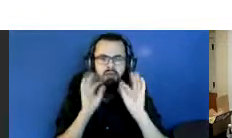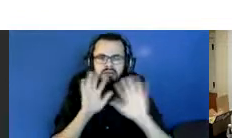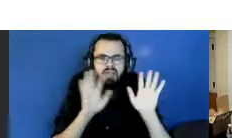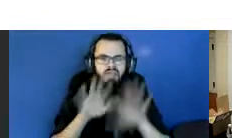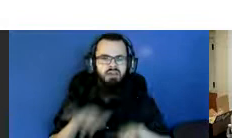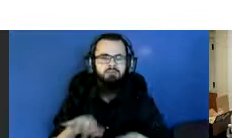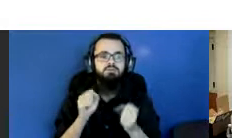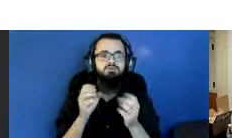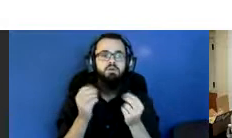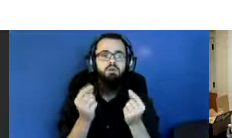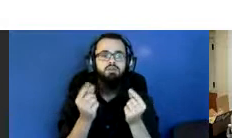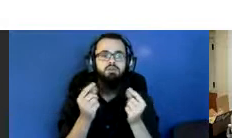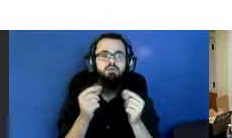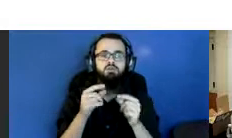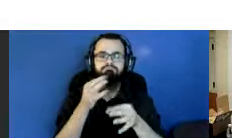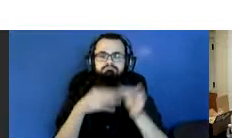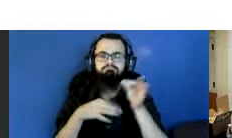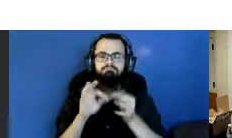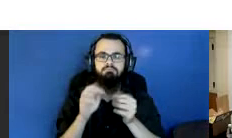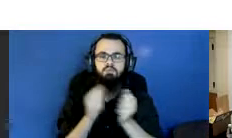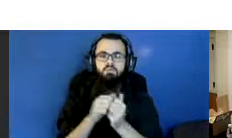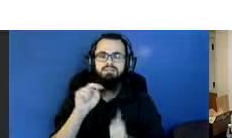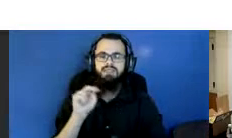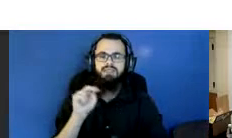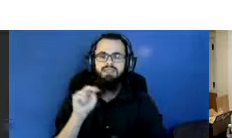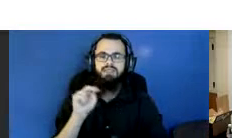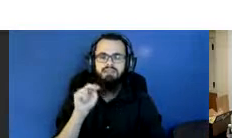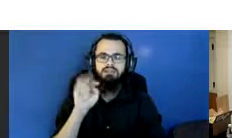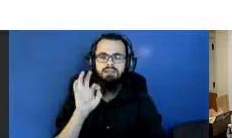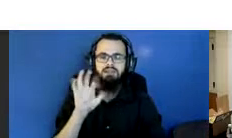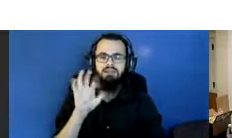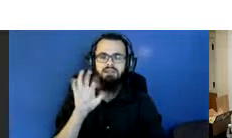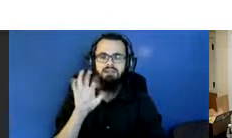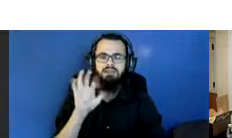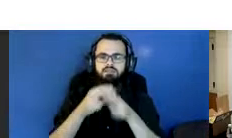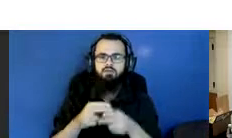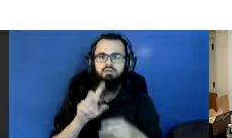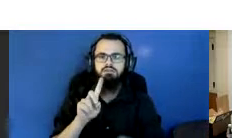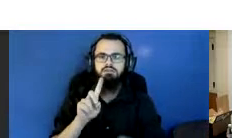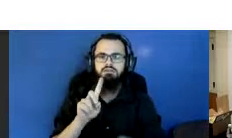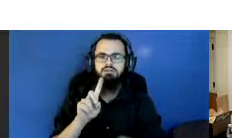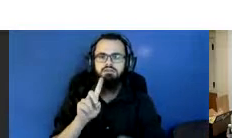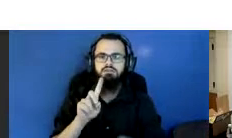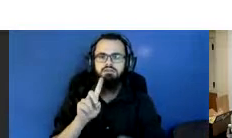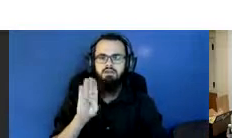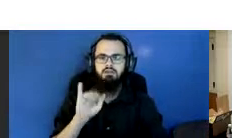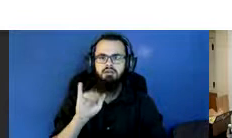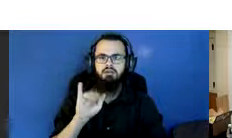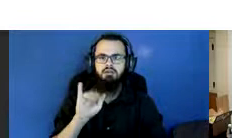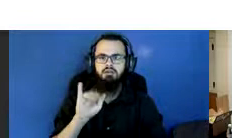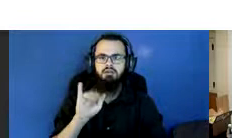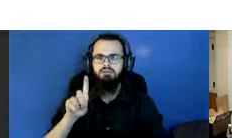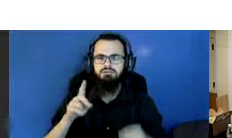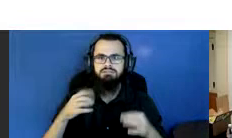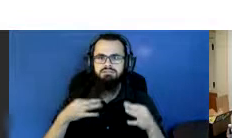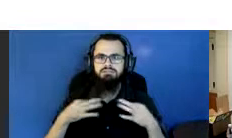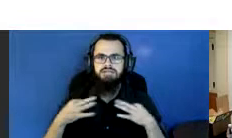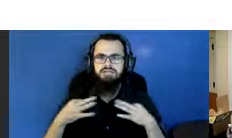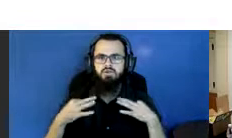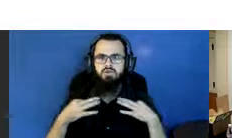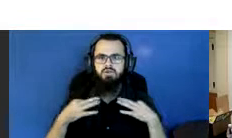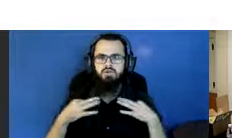this, it's an N95. It is a duck-billed style mask, and it allows, and where